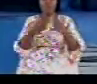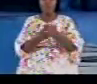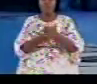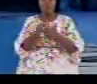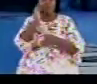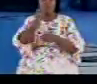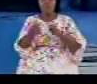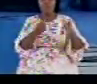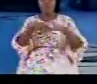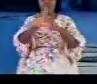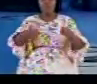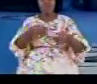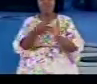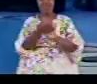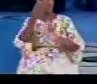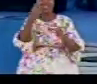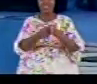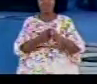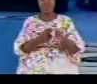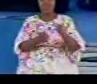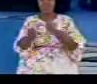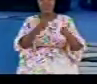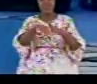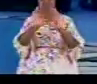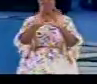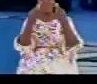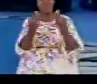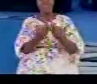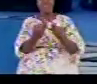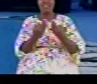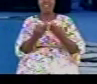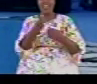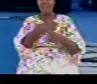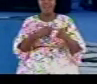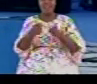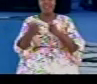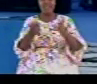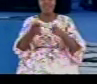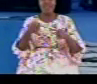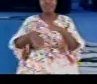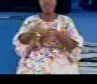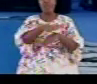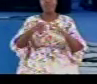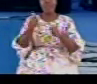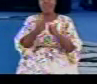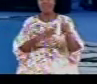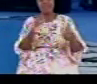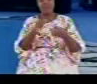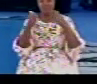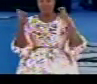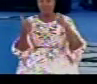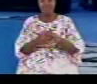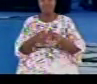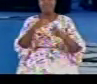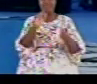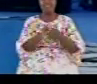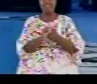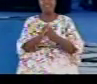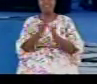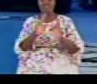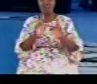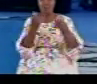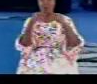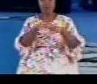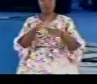in your life. Reign in your family. And reign over every problem that confronts you